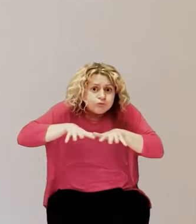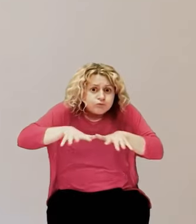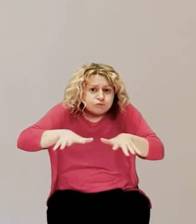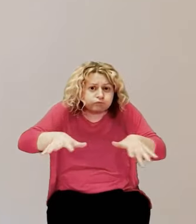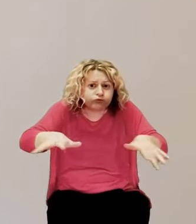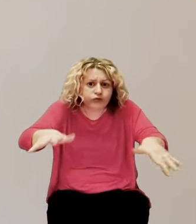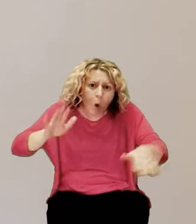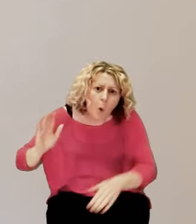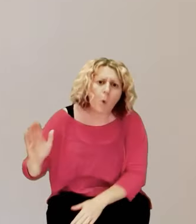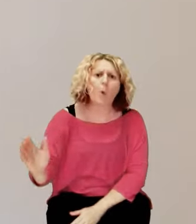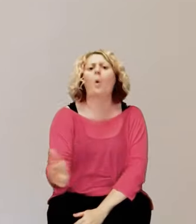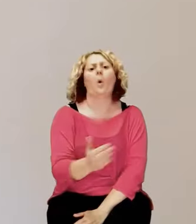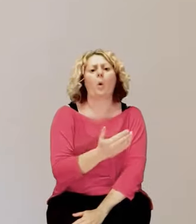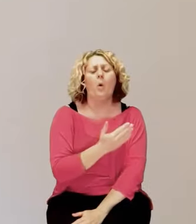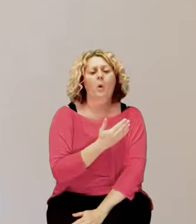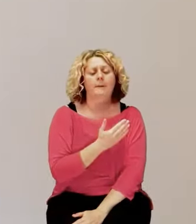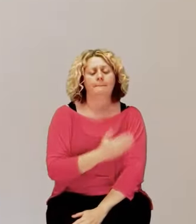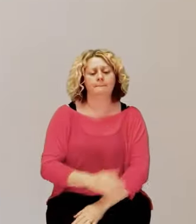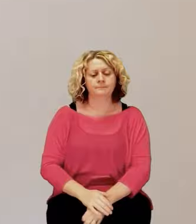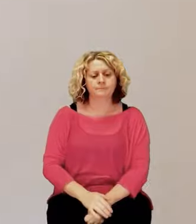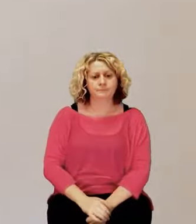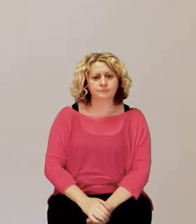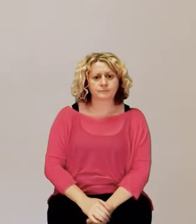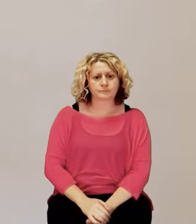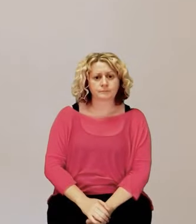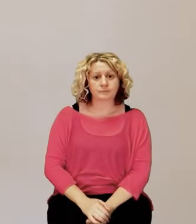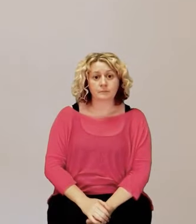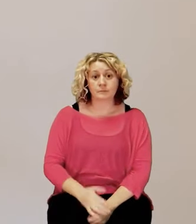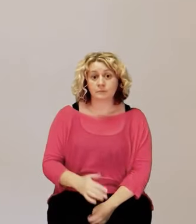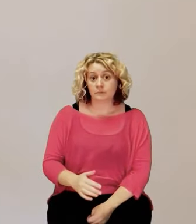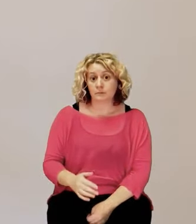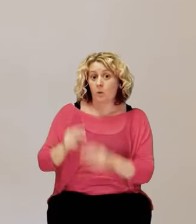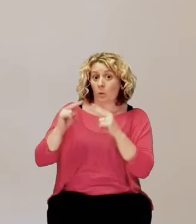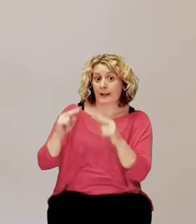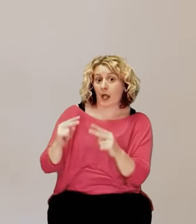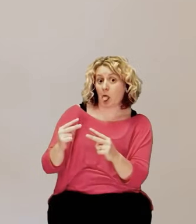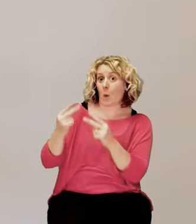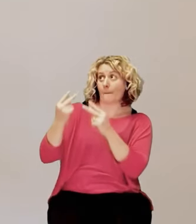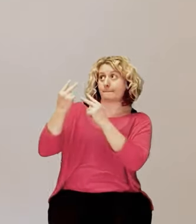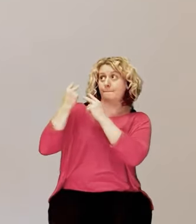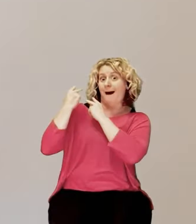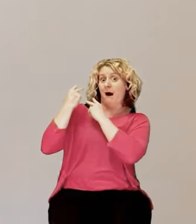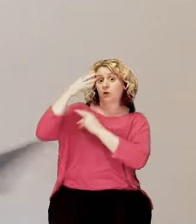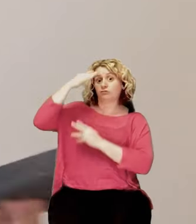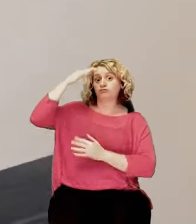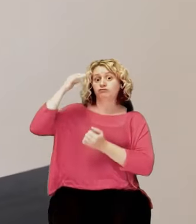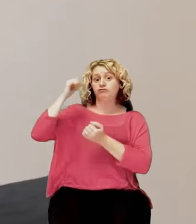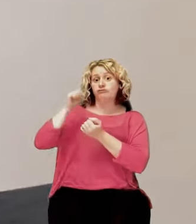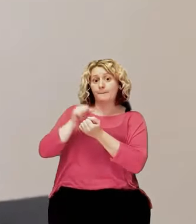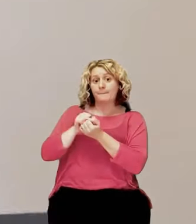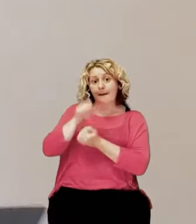a Christian. Now, if we can look back to the cross, we've got